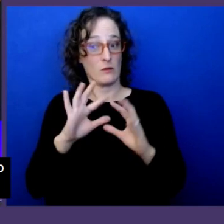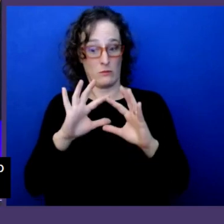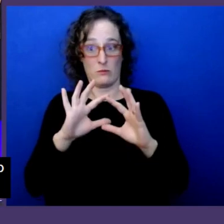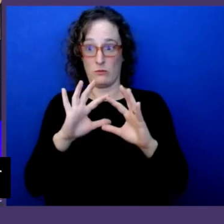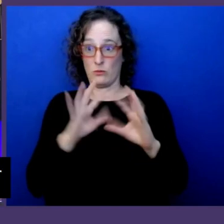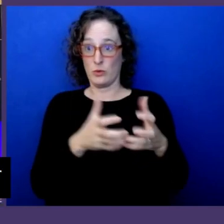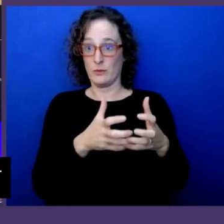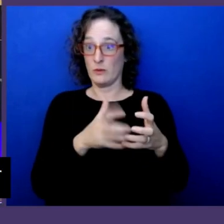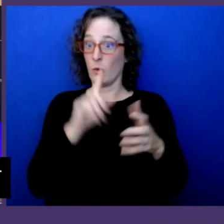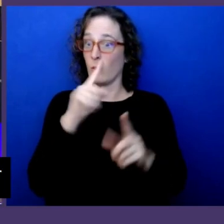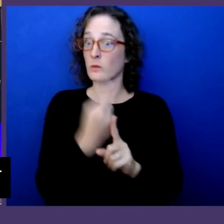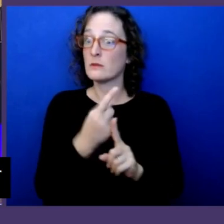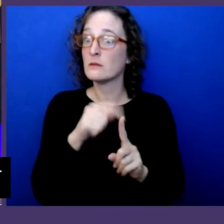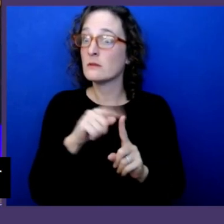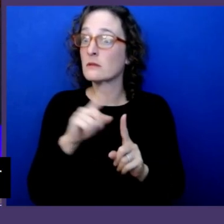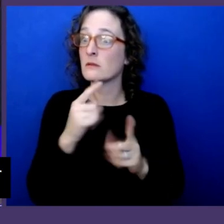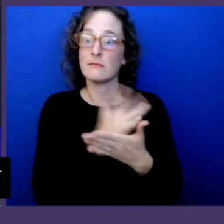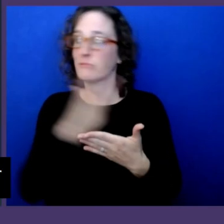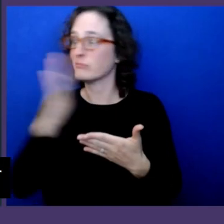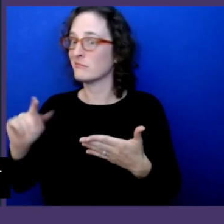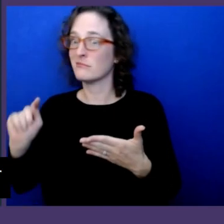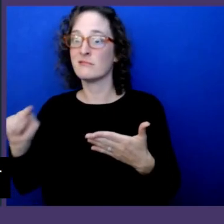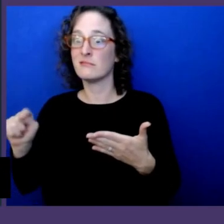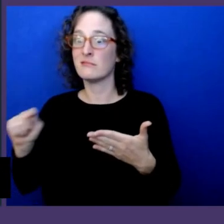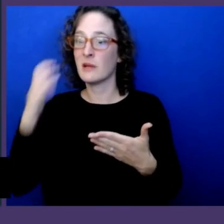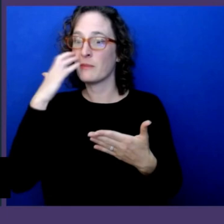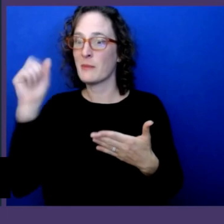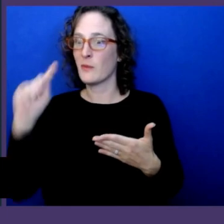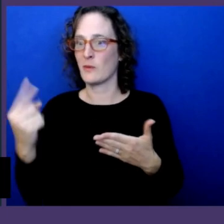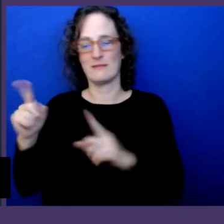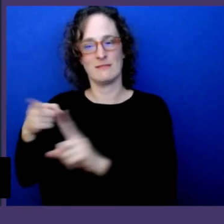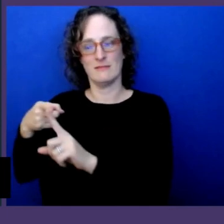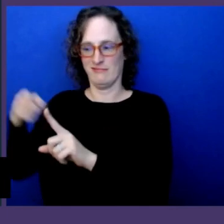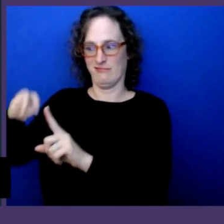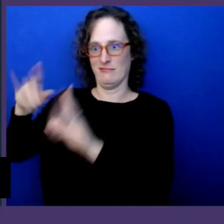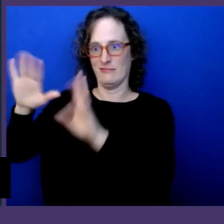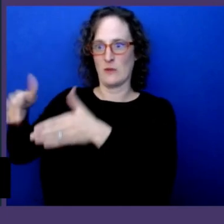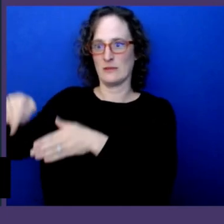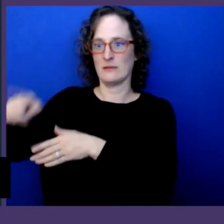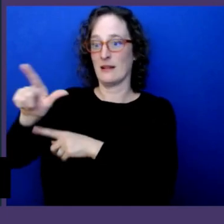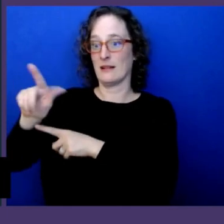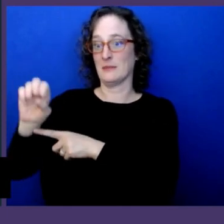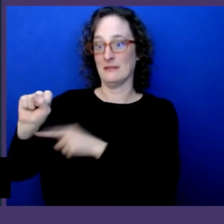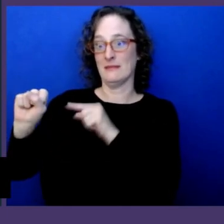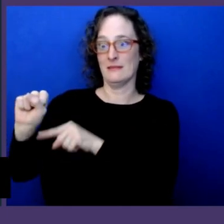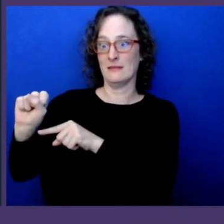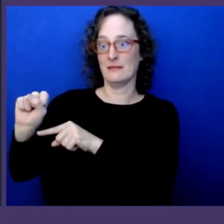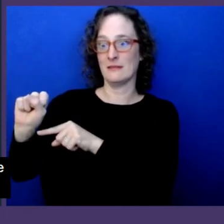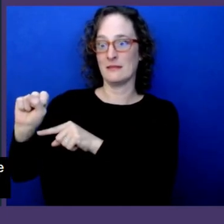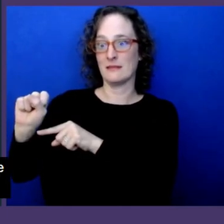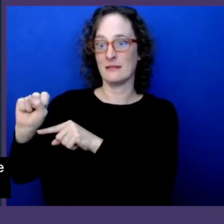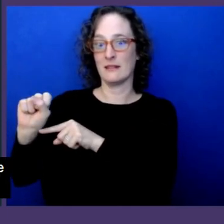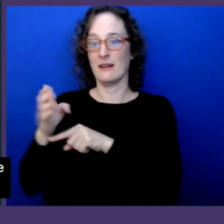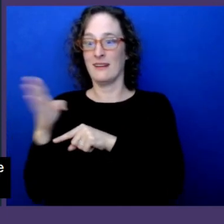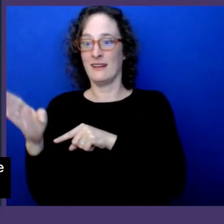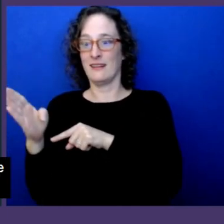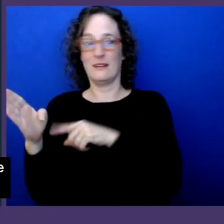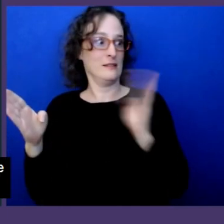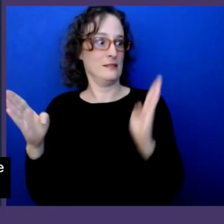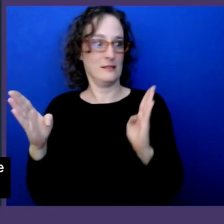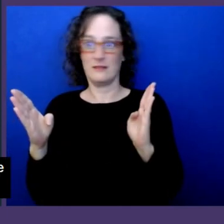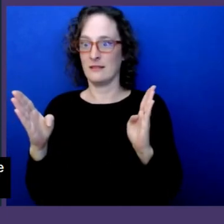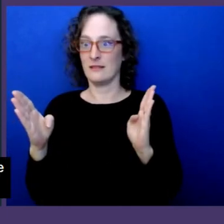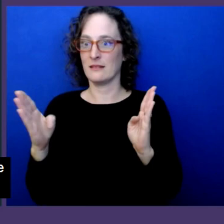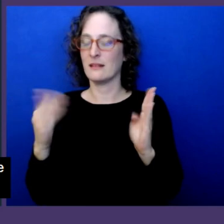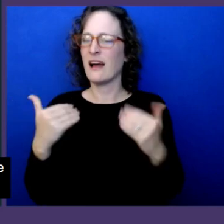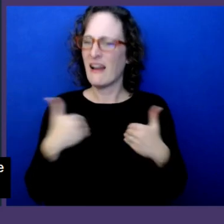extreme where it's memory only in LLMs. But actually, there's this entire space in between of these retrieval augmented models, and this works extremely